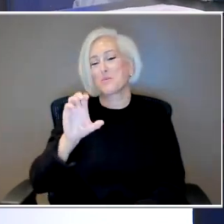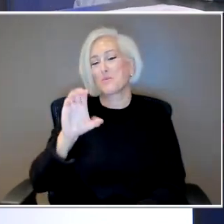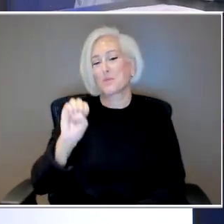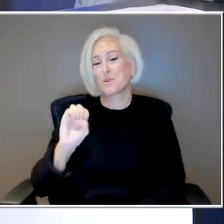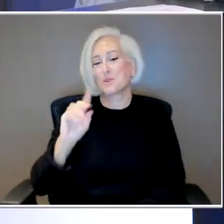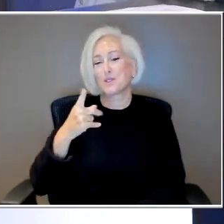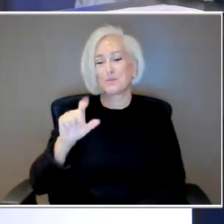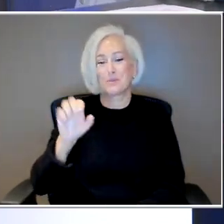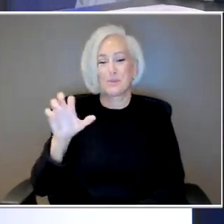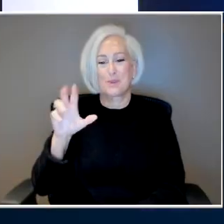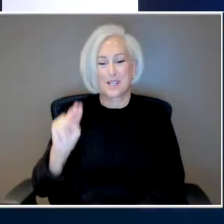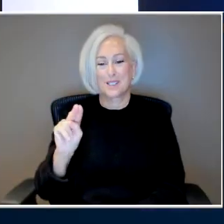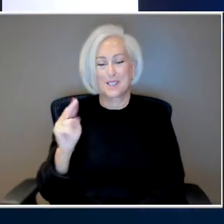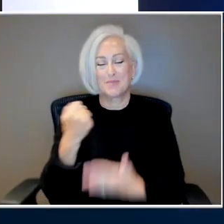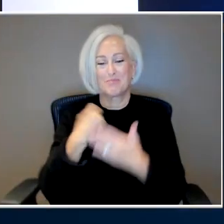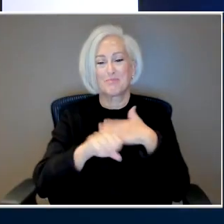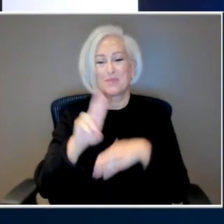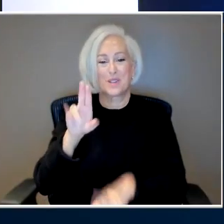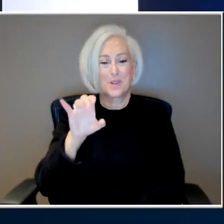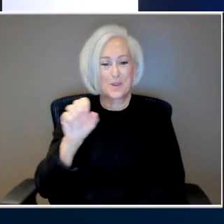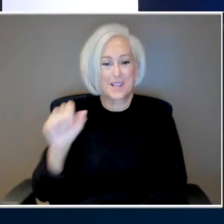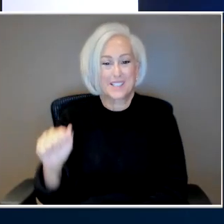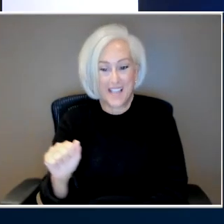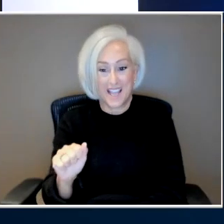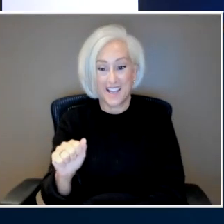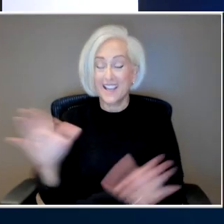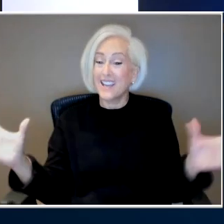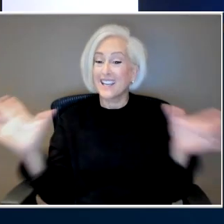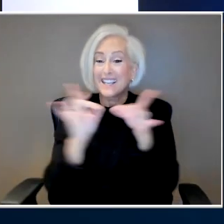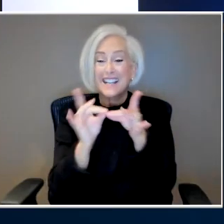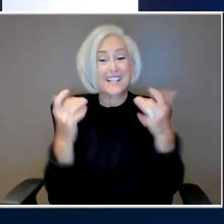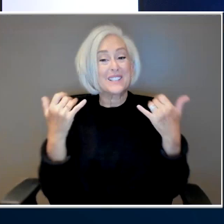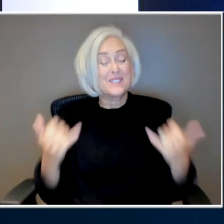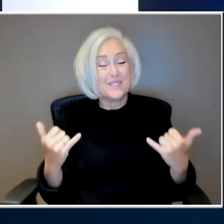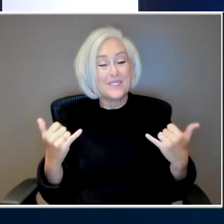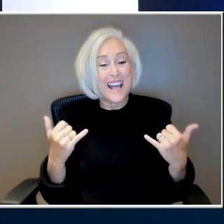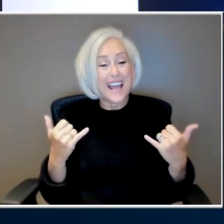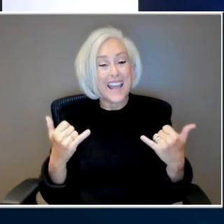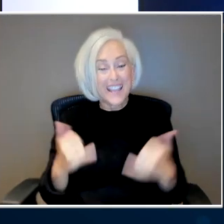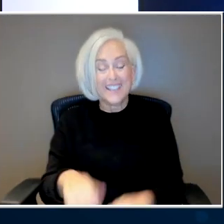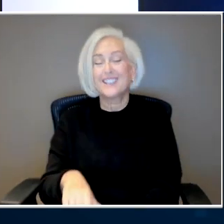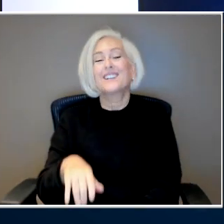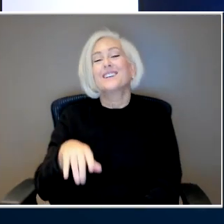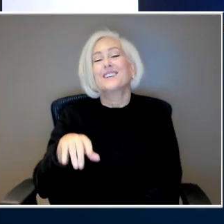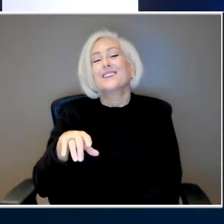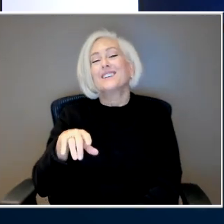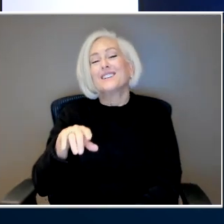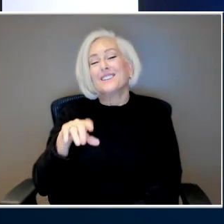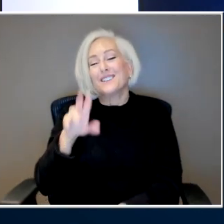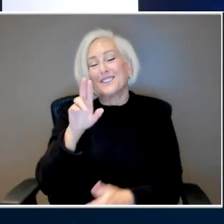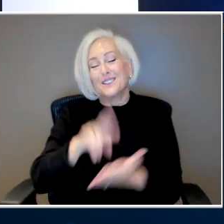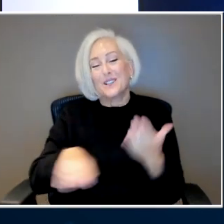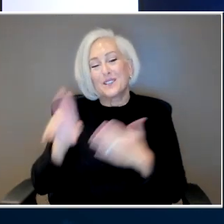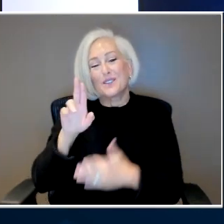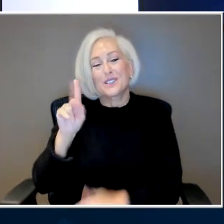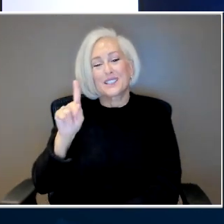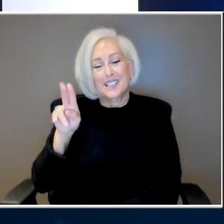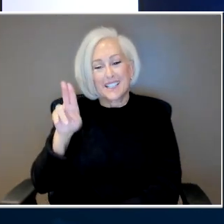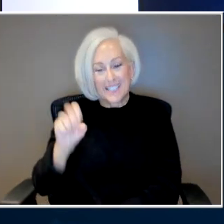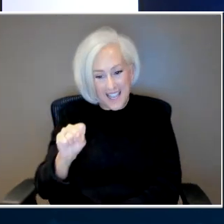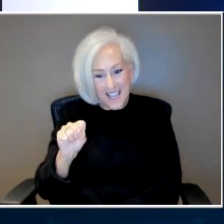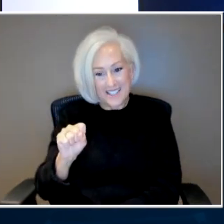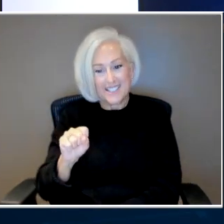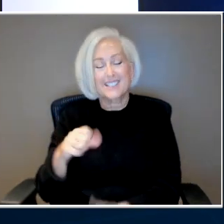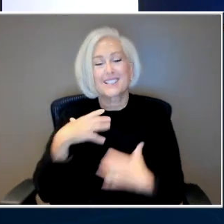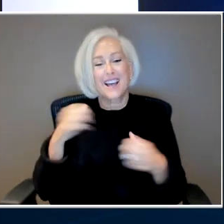right, connecting via webcam are my colleagues leading parts of the University of Kansas Health System. Dr. Kelly Rhodes Stark is a radiation oncologist and the chief medical officer